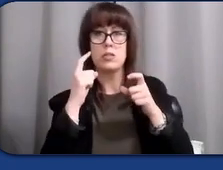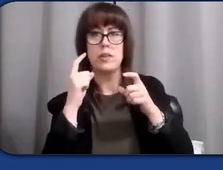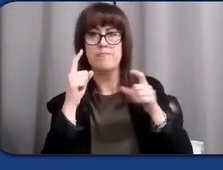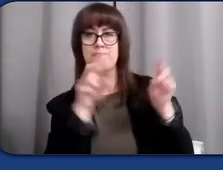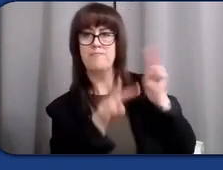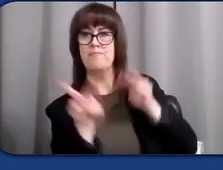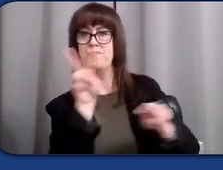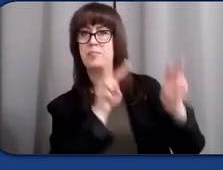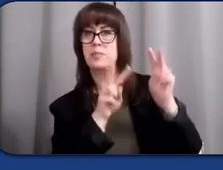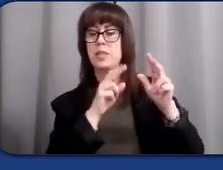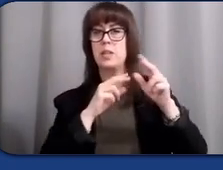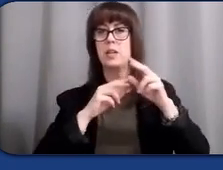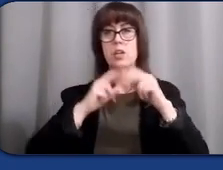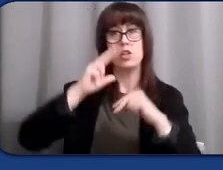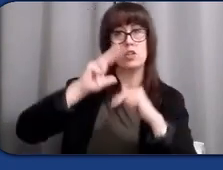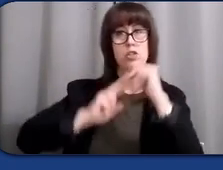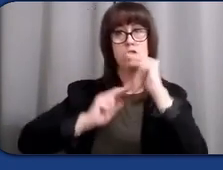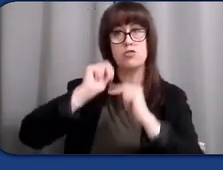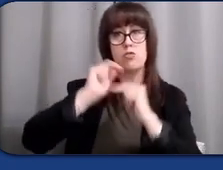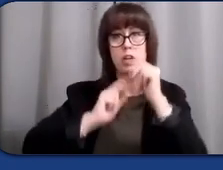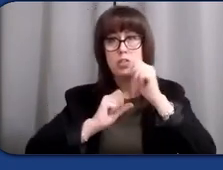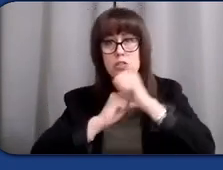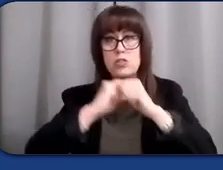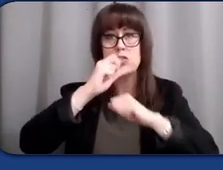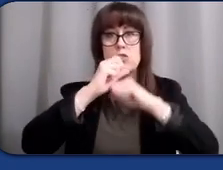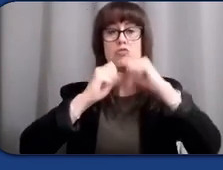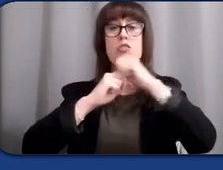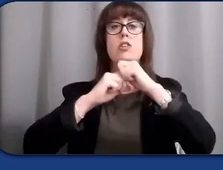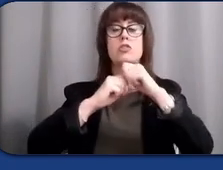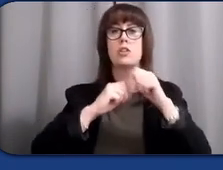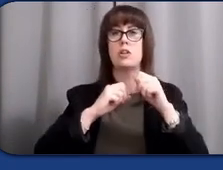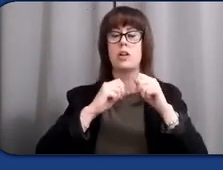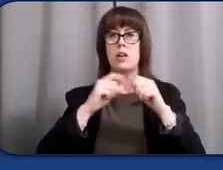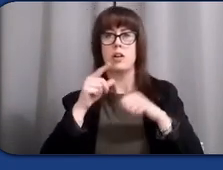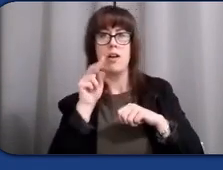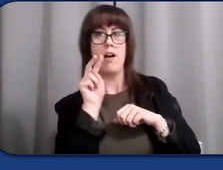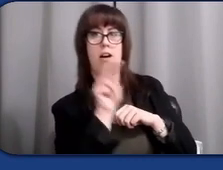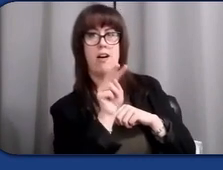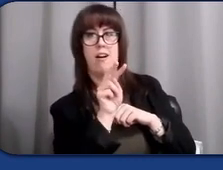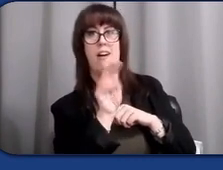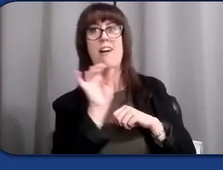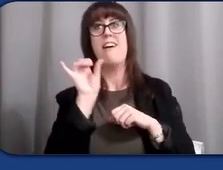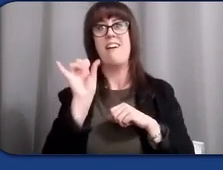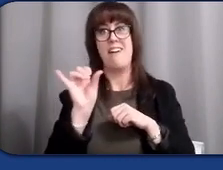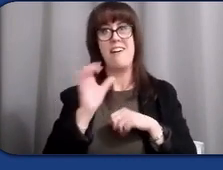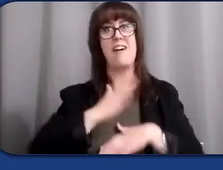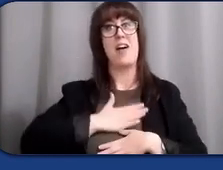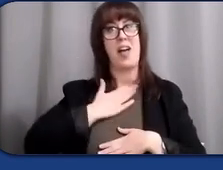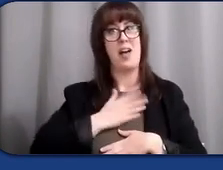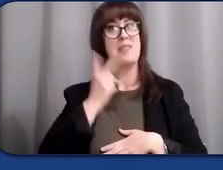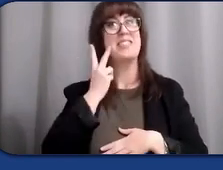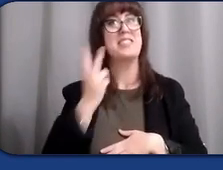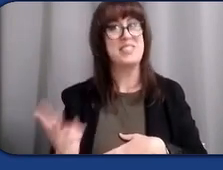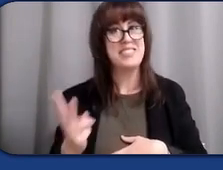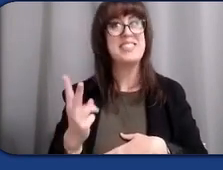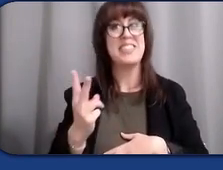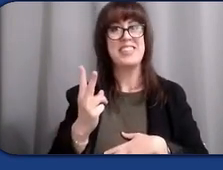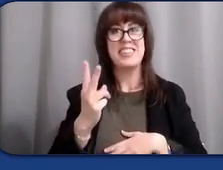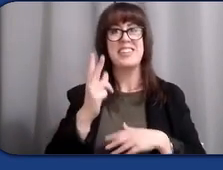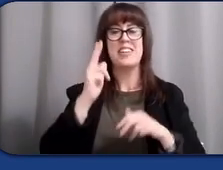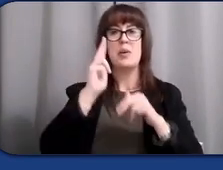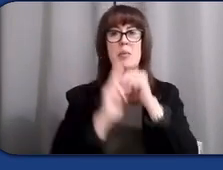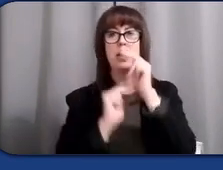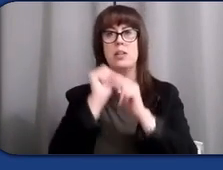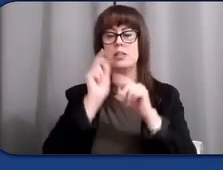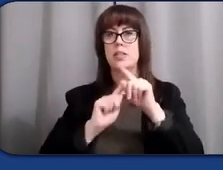see that this building was being constructed, because he had threatened to close down Promised Land